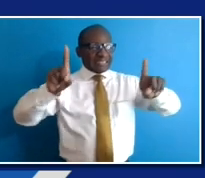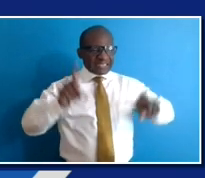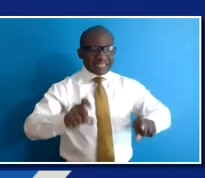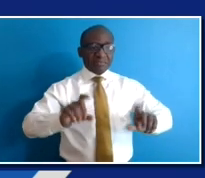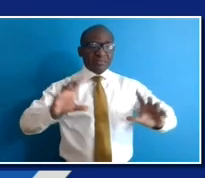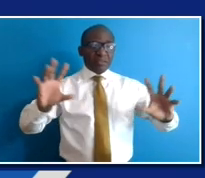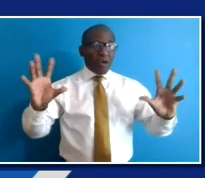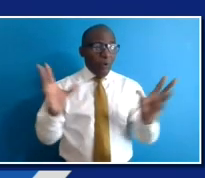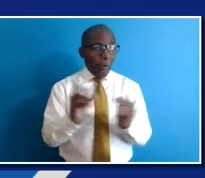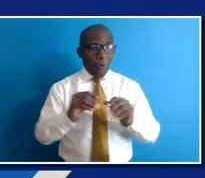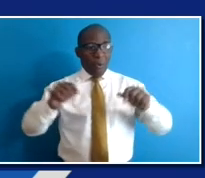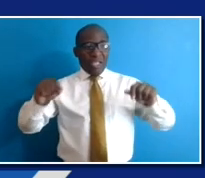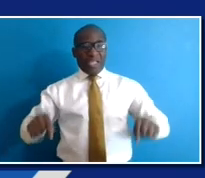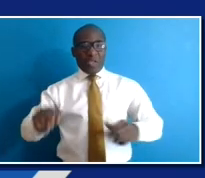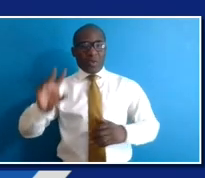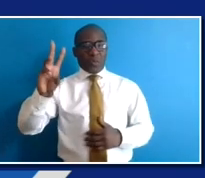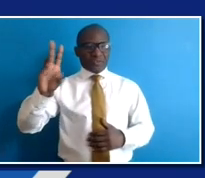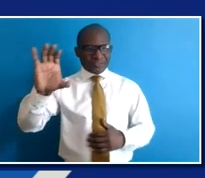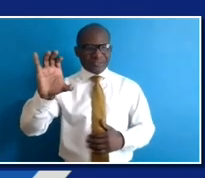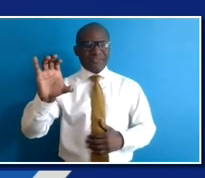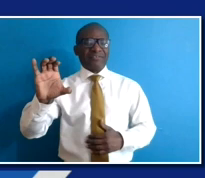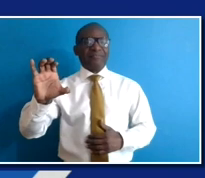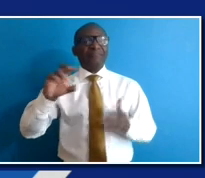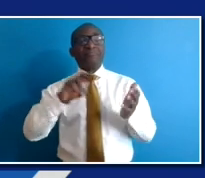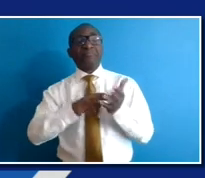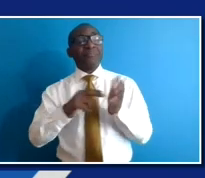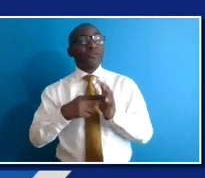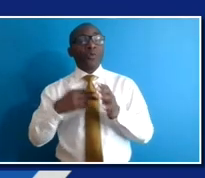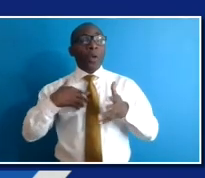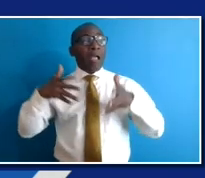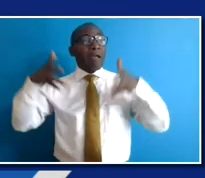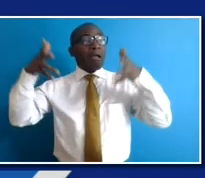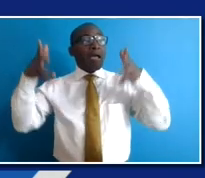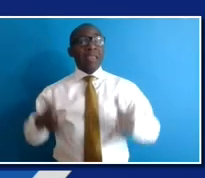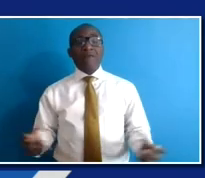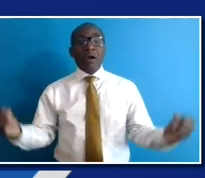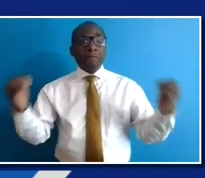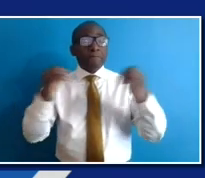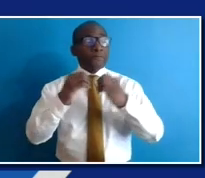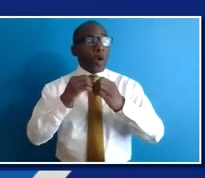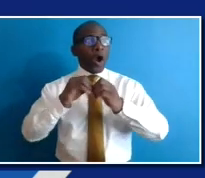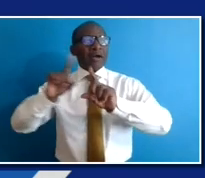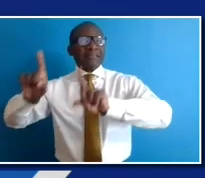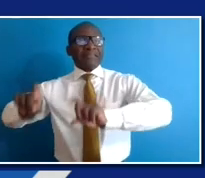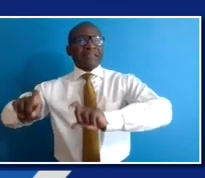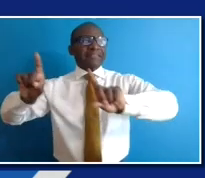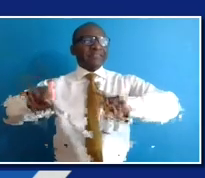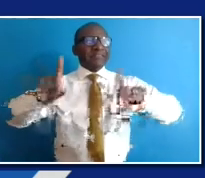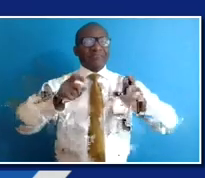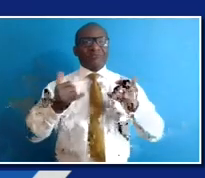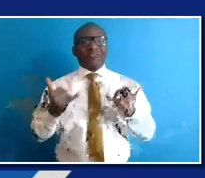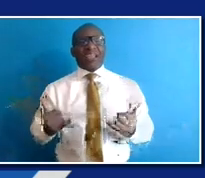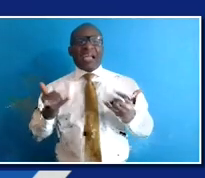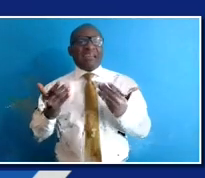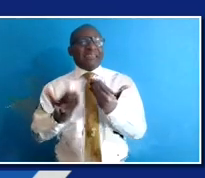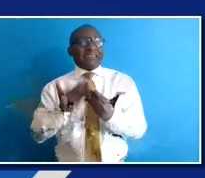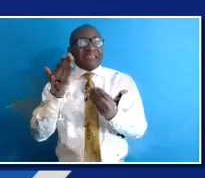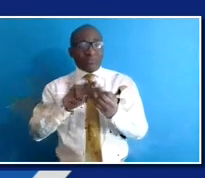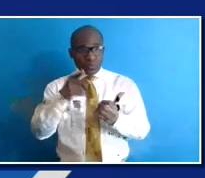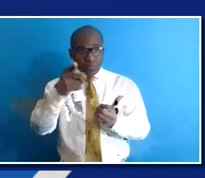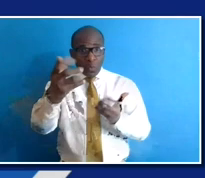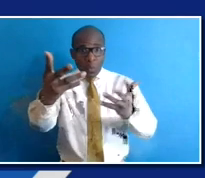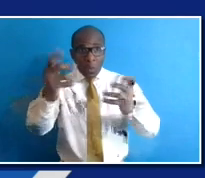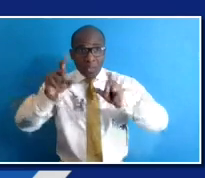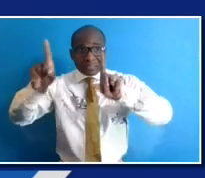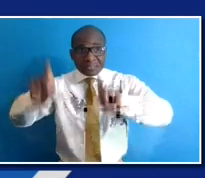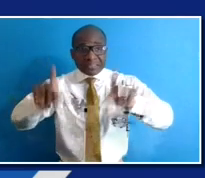COVID. COVID tested is easy to come by now. There's a state number that you can call and they'll tell you one of the many places now that you can get tested for COVID in